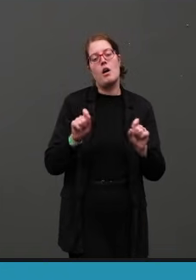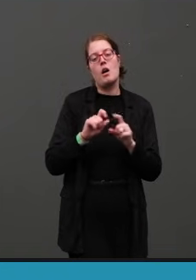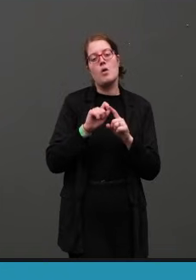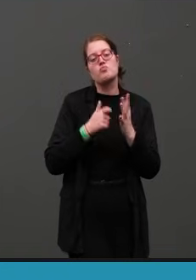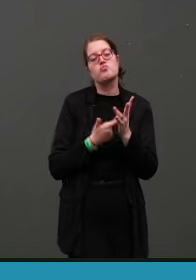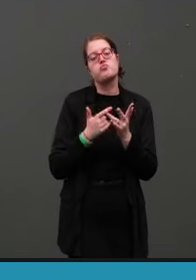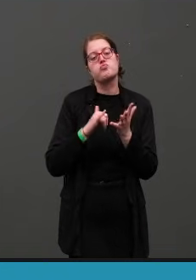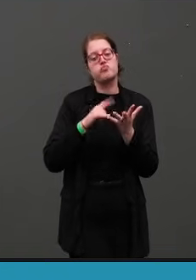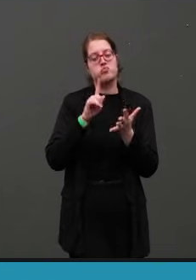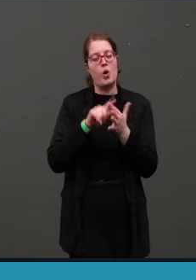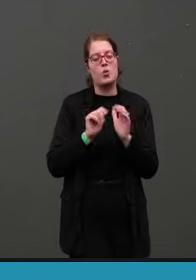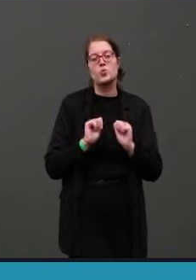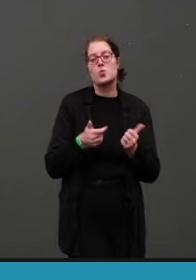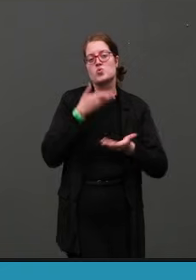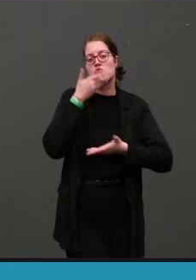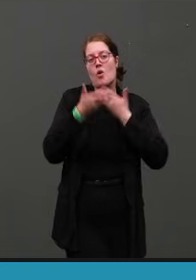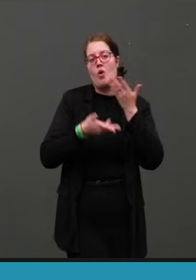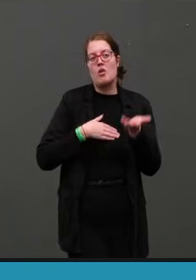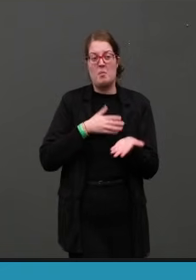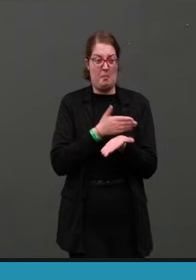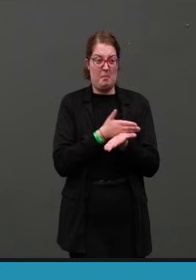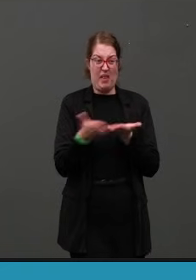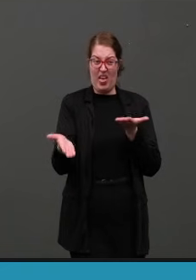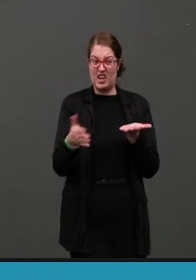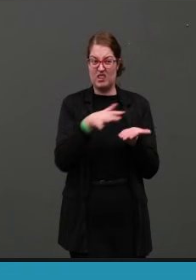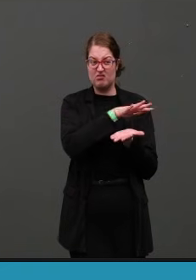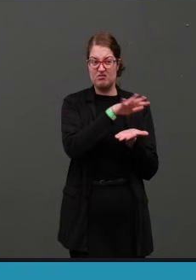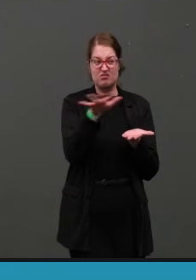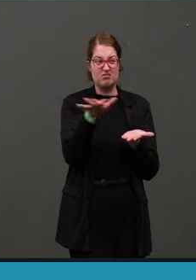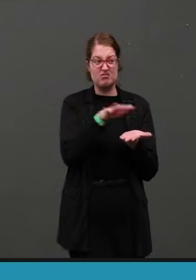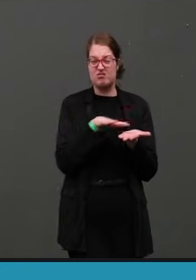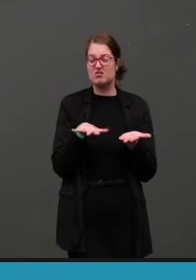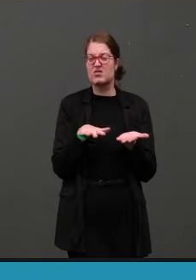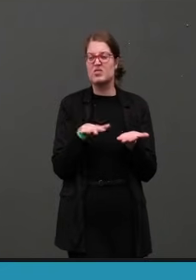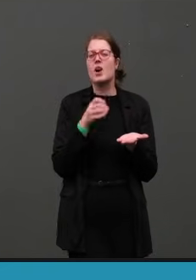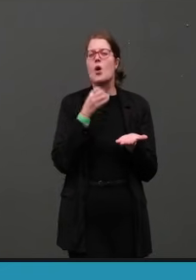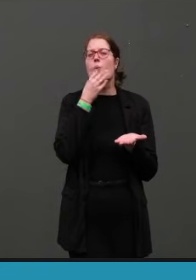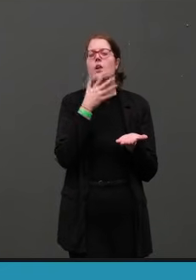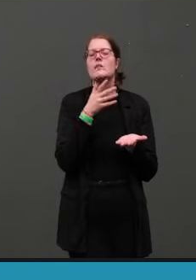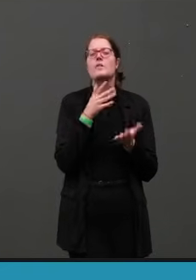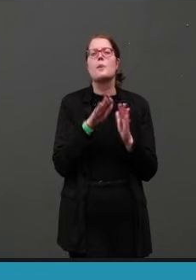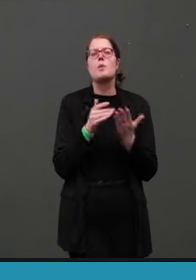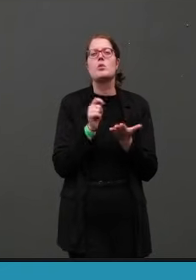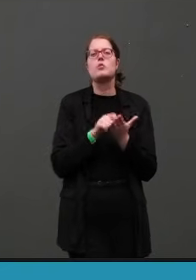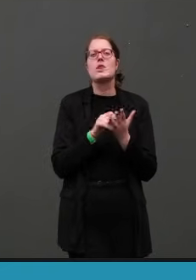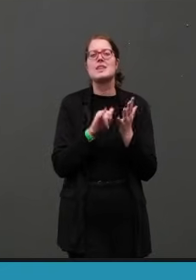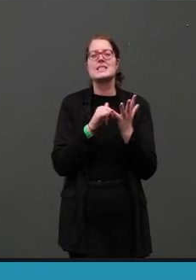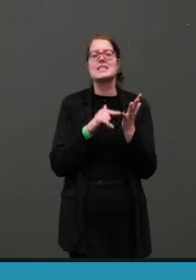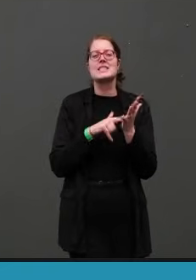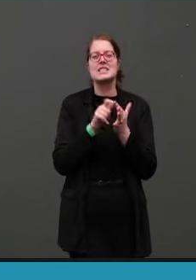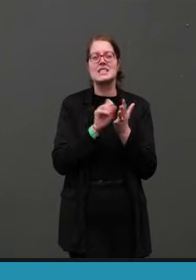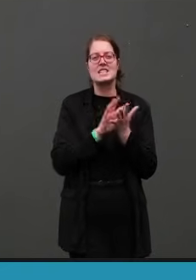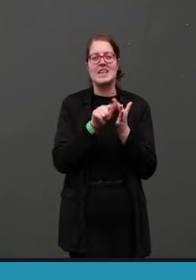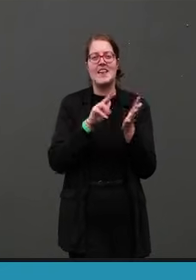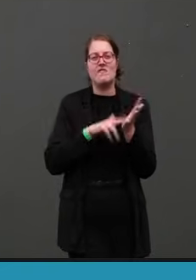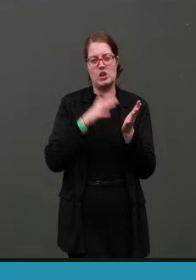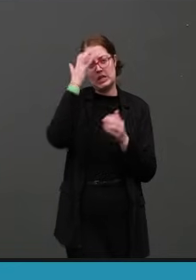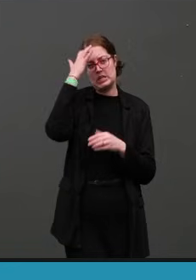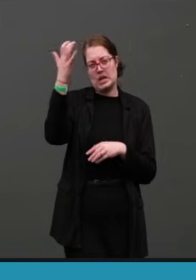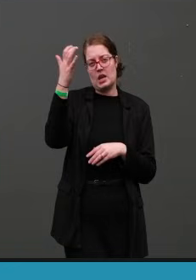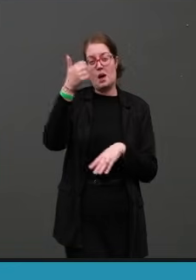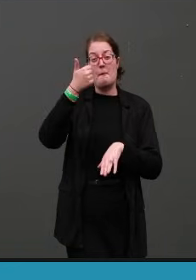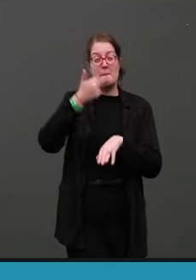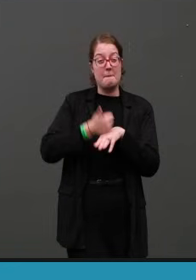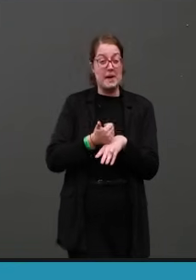actually written quite plainly. In his wonderful book on writing, Stephen King says the basic rule of vocabulary is use